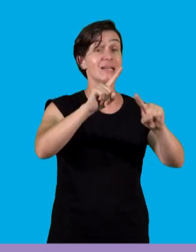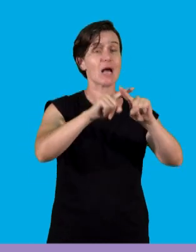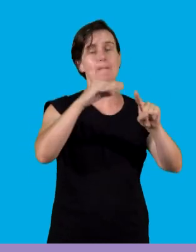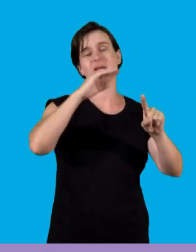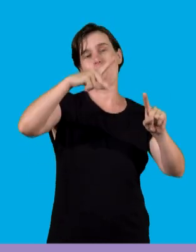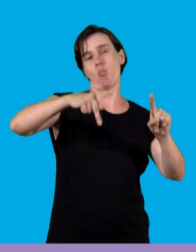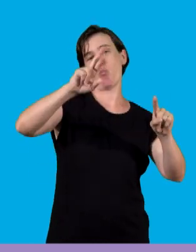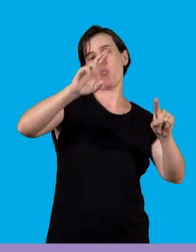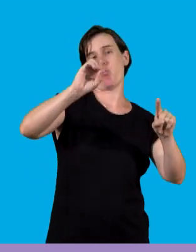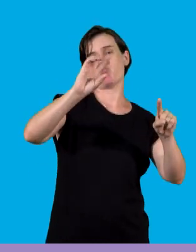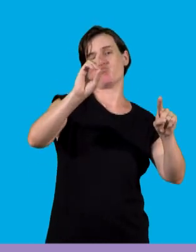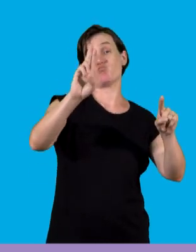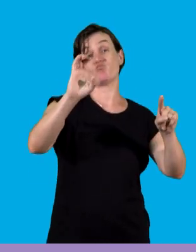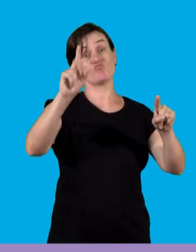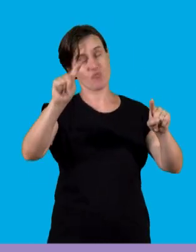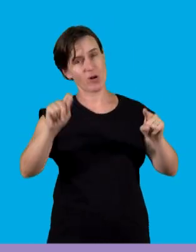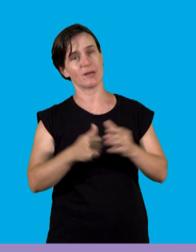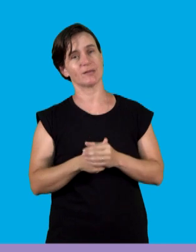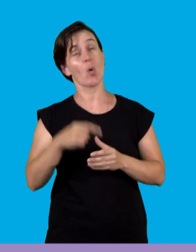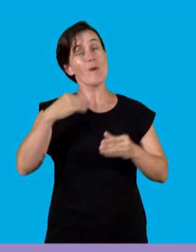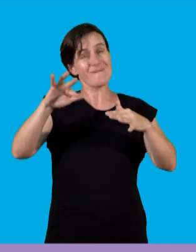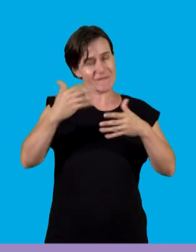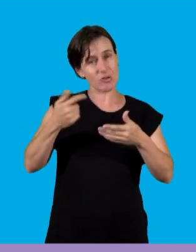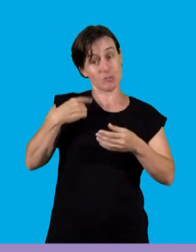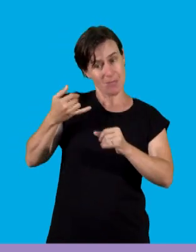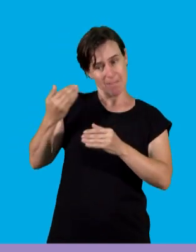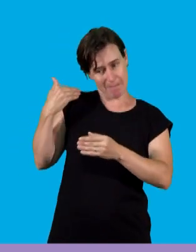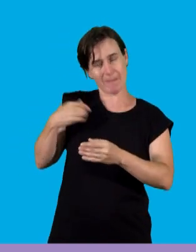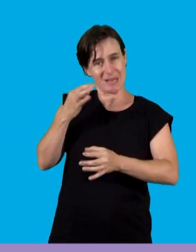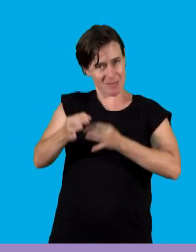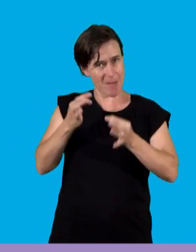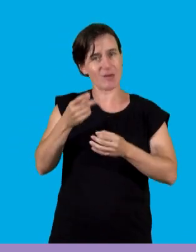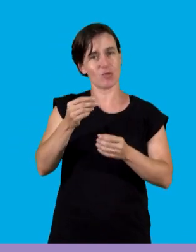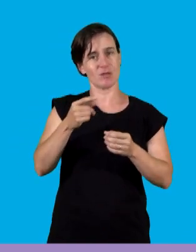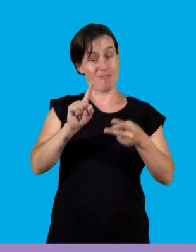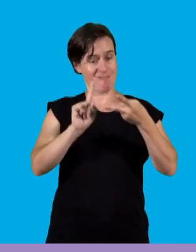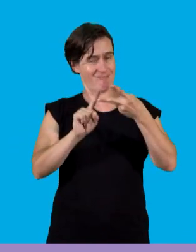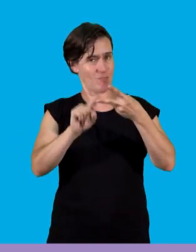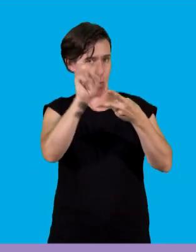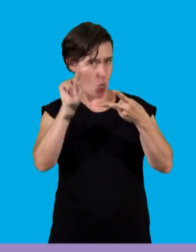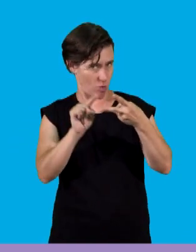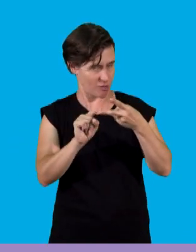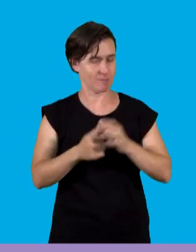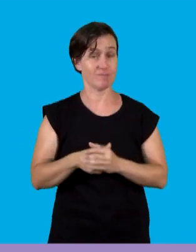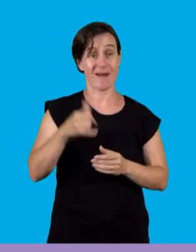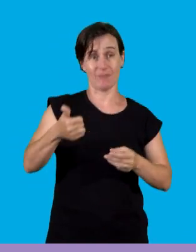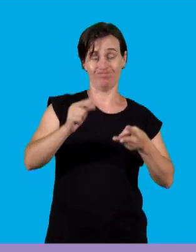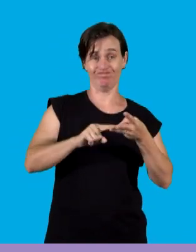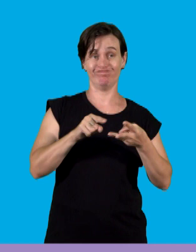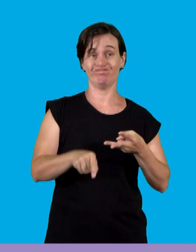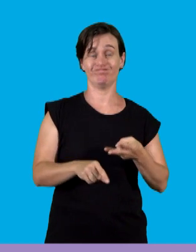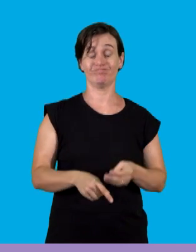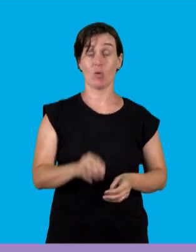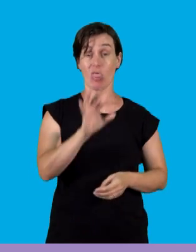is raised to an exponent, something that we just did with the second expression there. Now we've been given